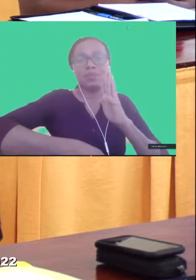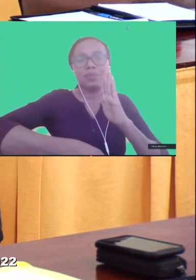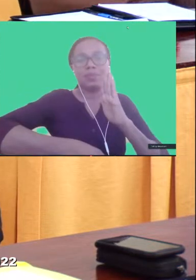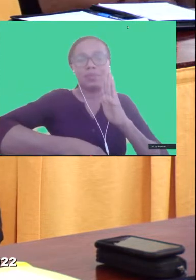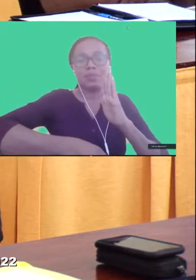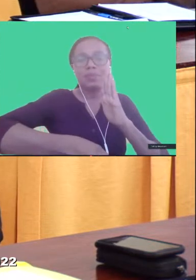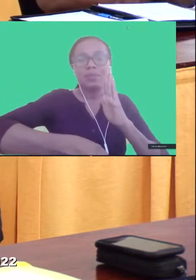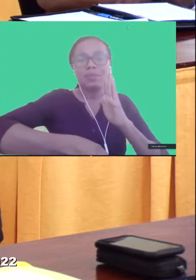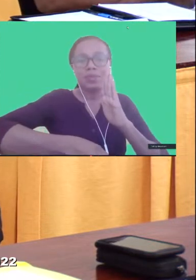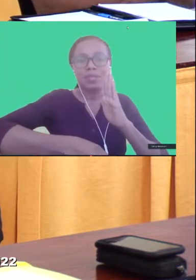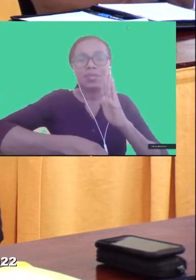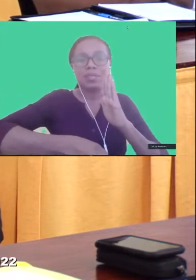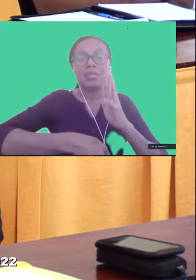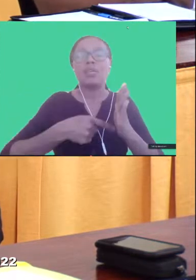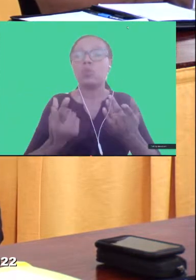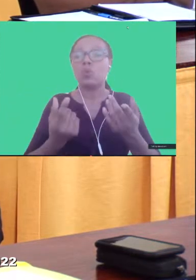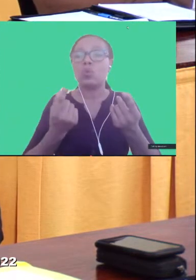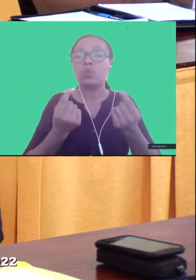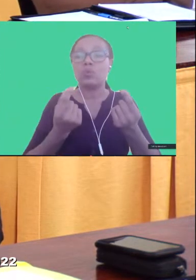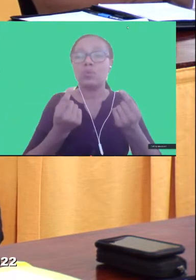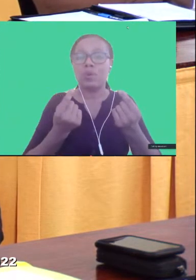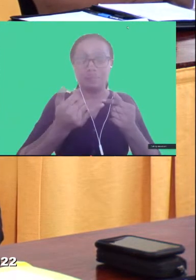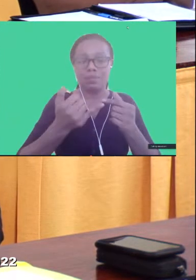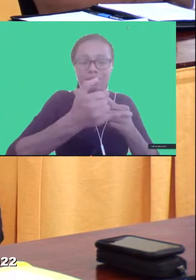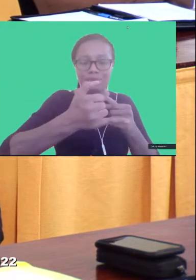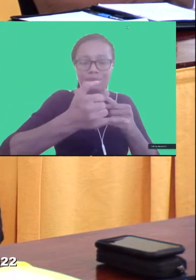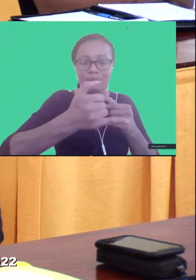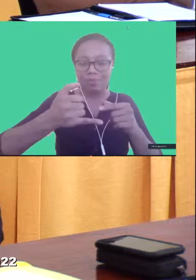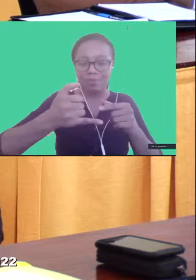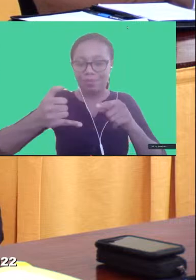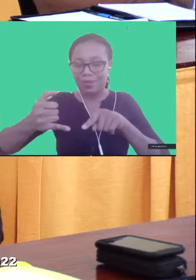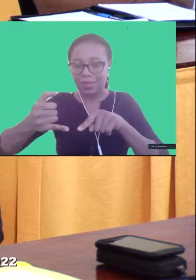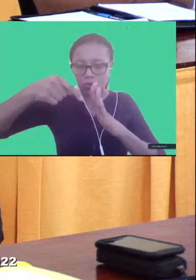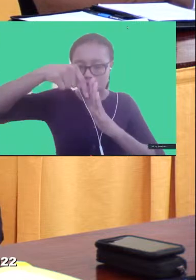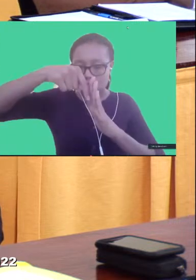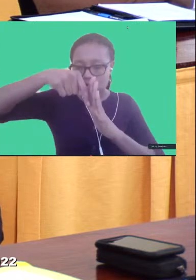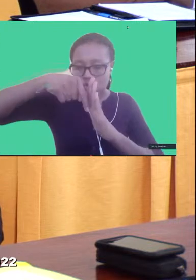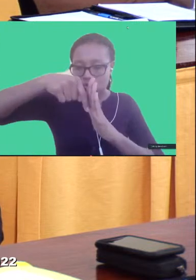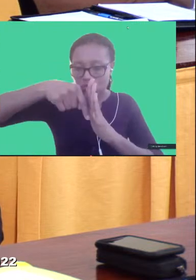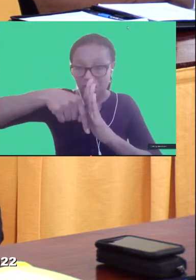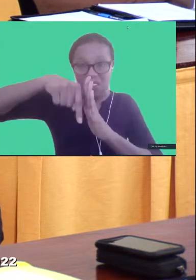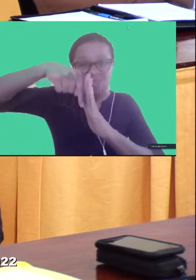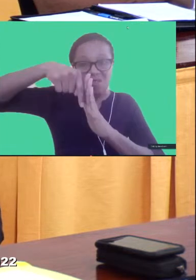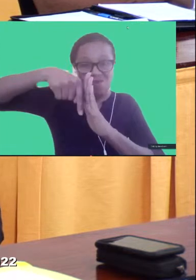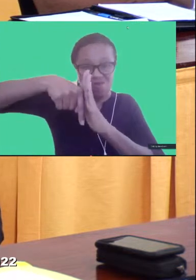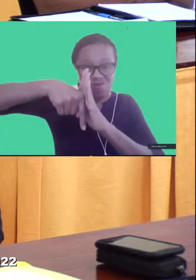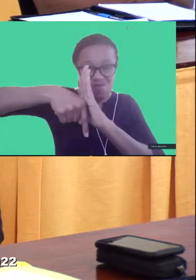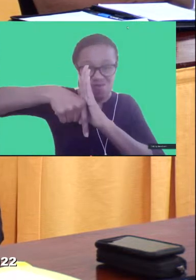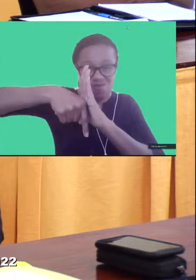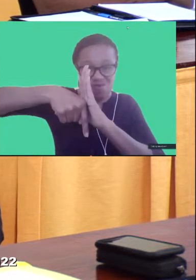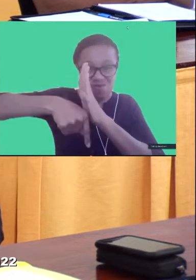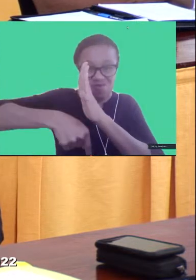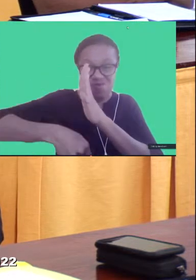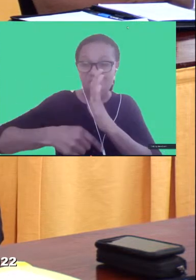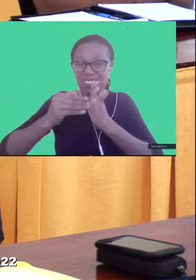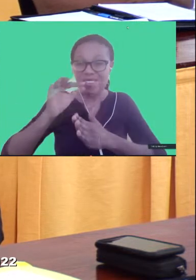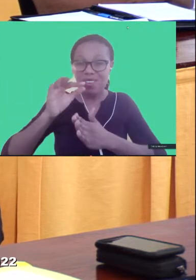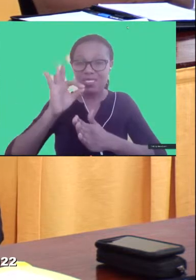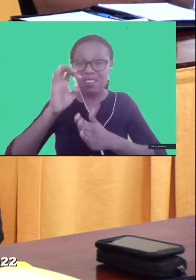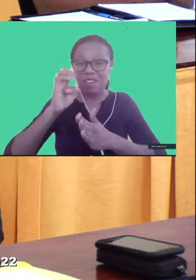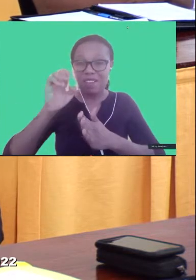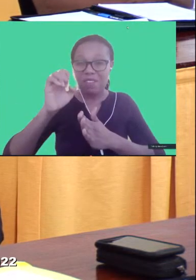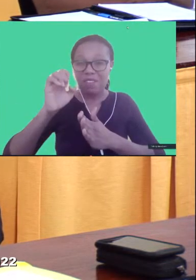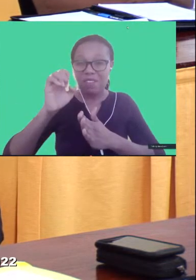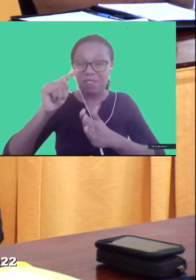many other thousands of feet below sea level. Neither you, honorable member, nor I would have a clue about what is going on,